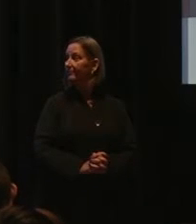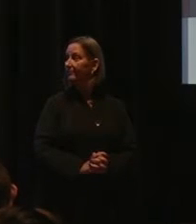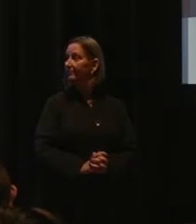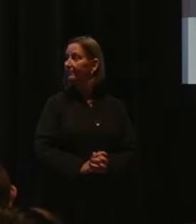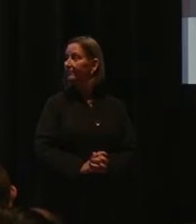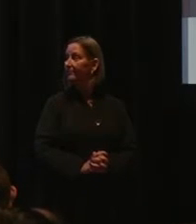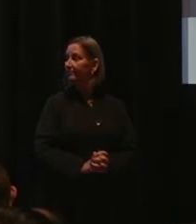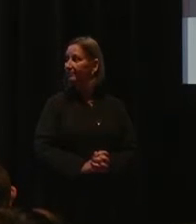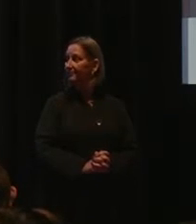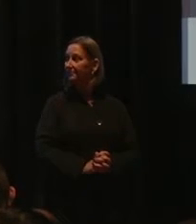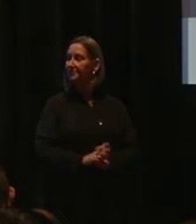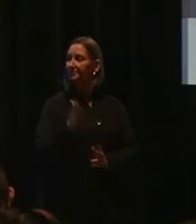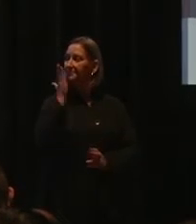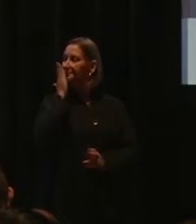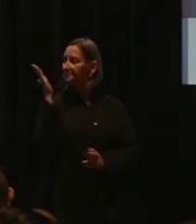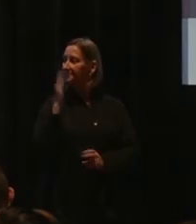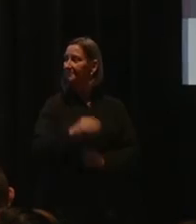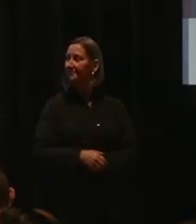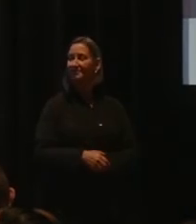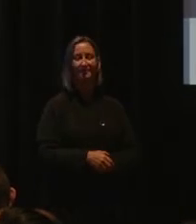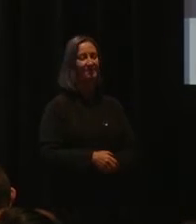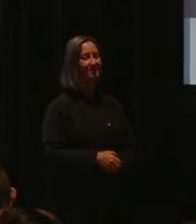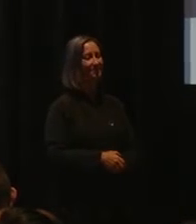The remote. Thank you very much.